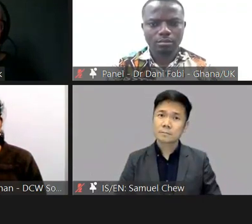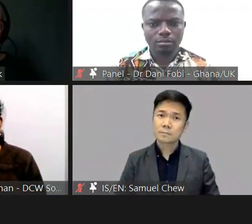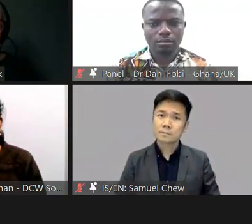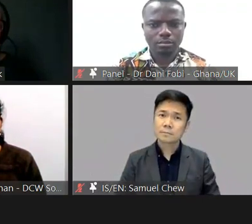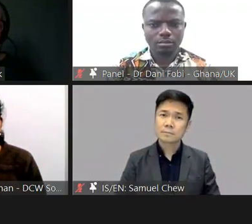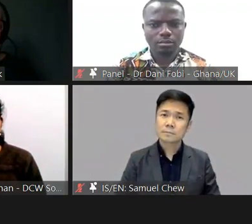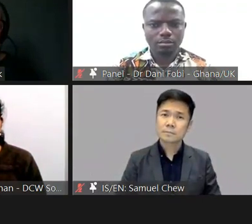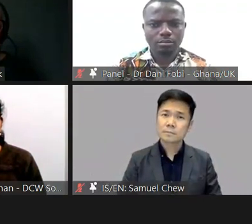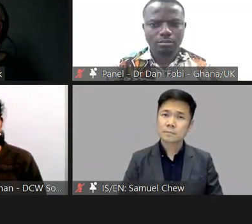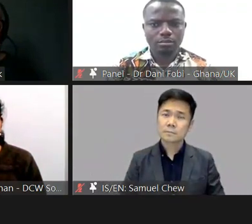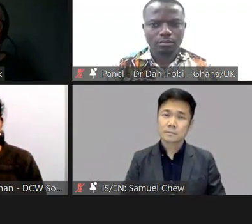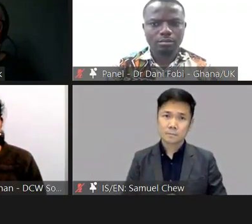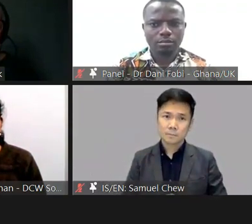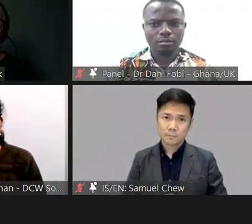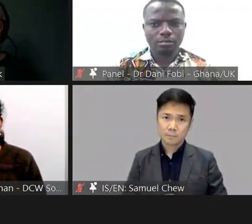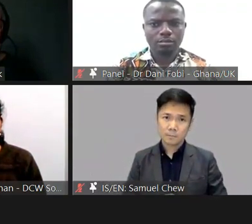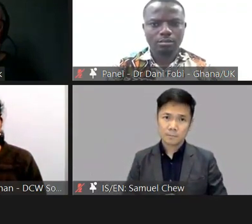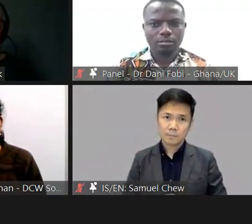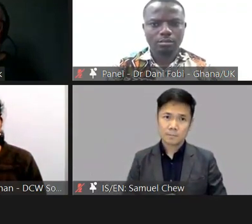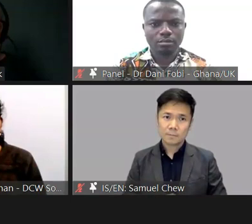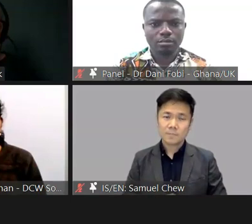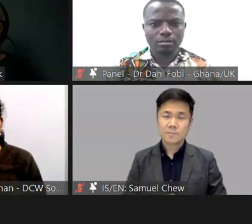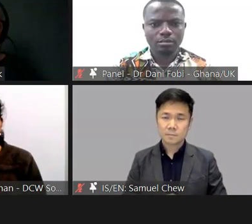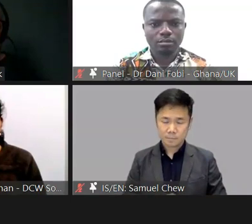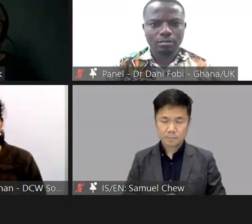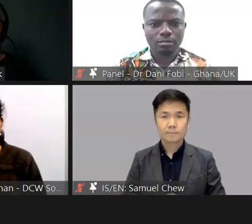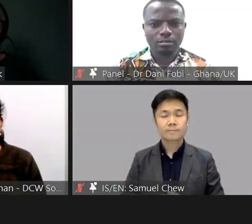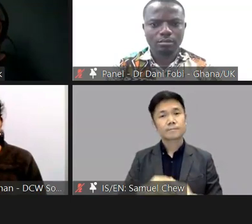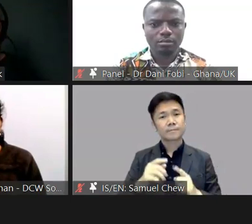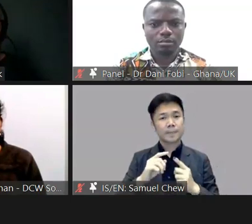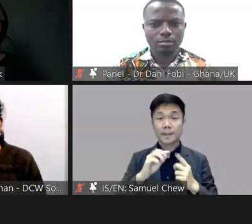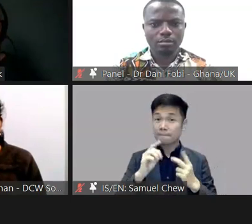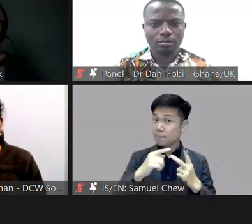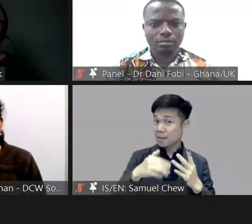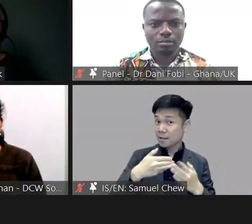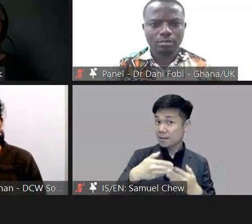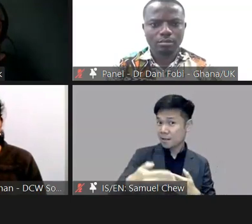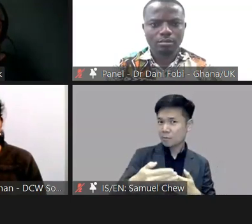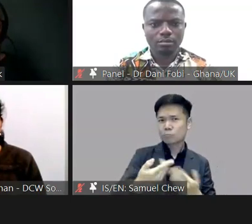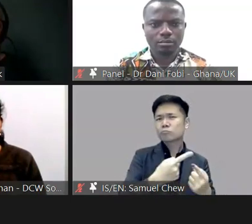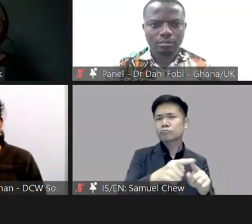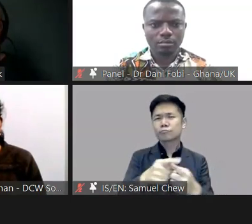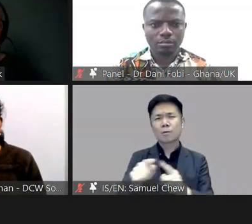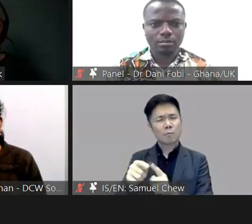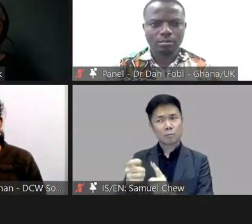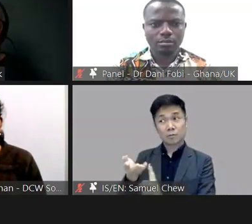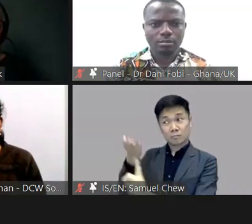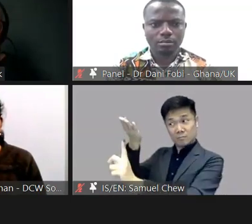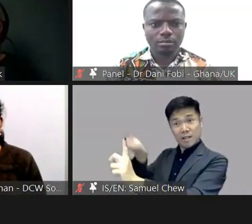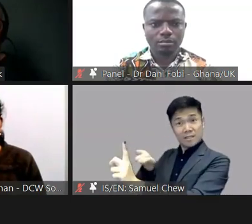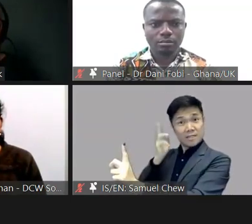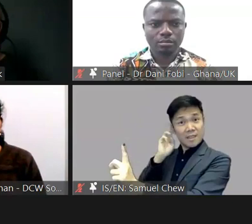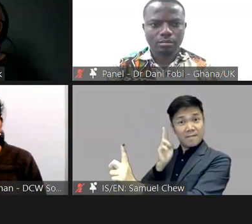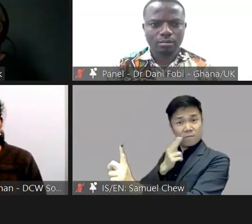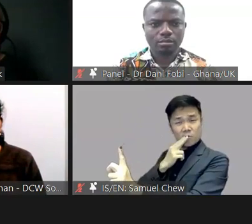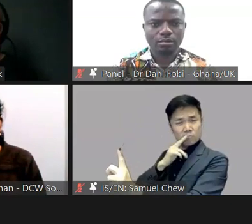is like we are showing good evidence from other, not the deaf role model, from other